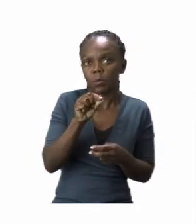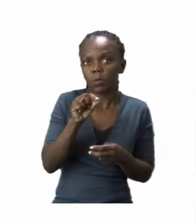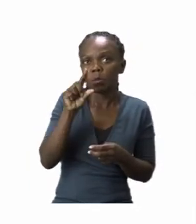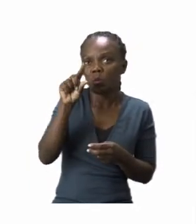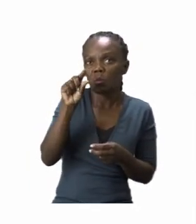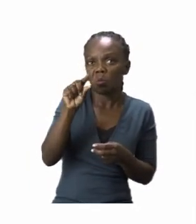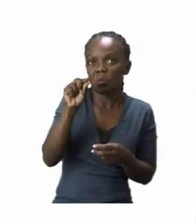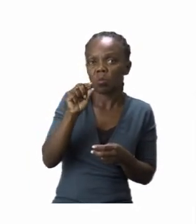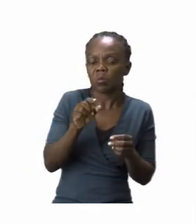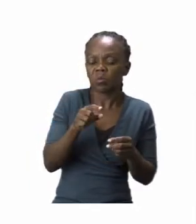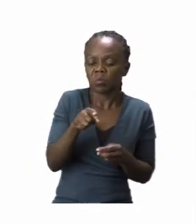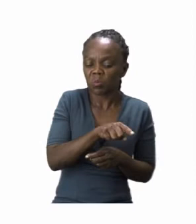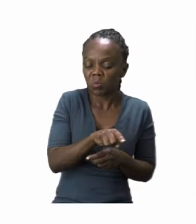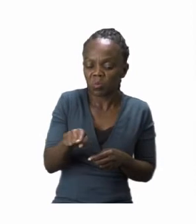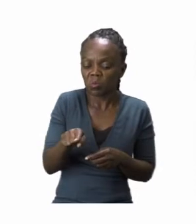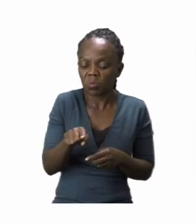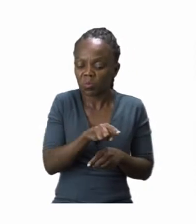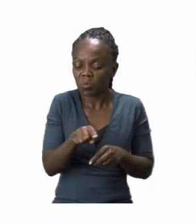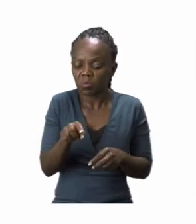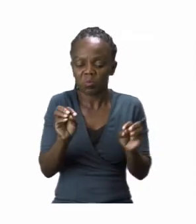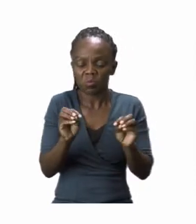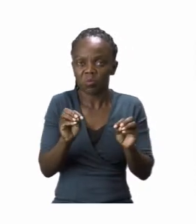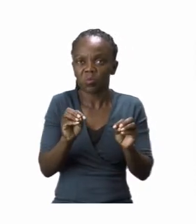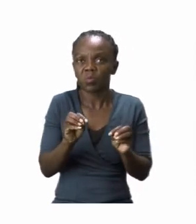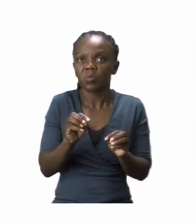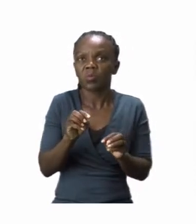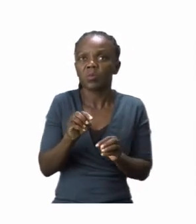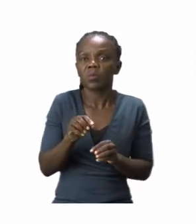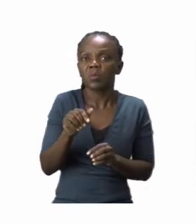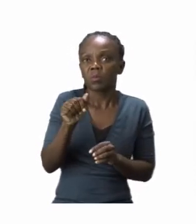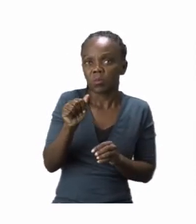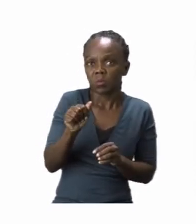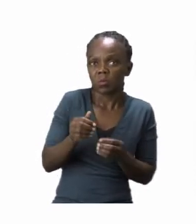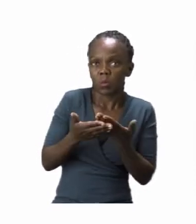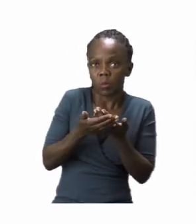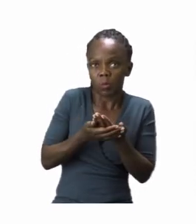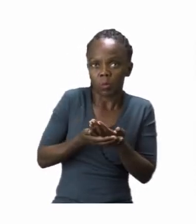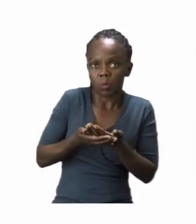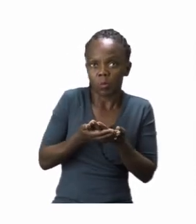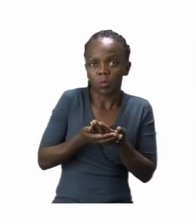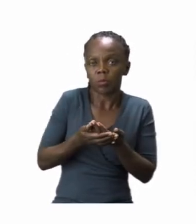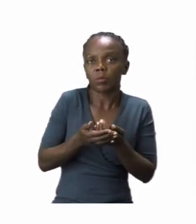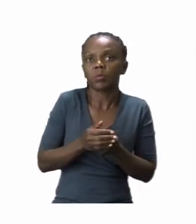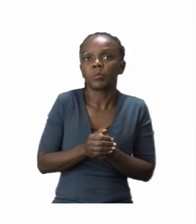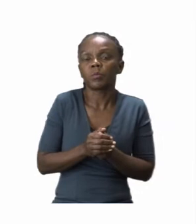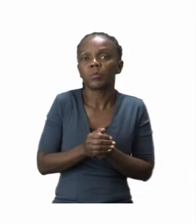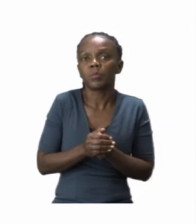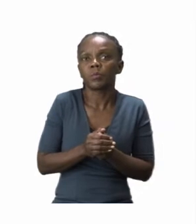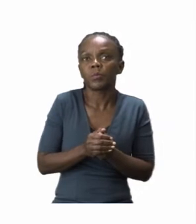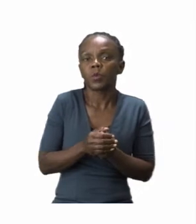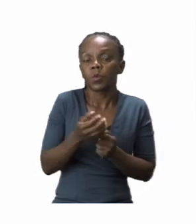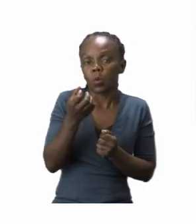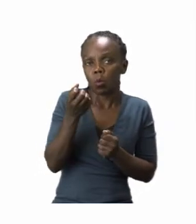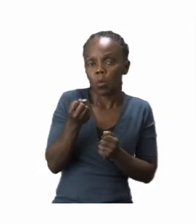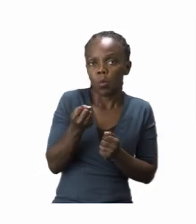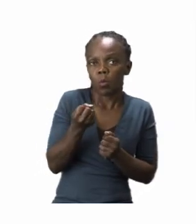you think we can use for the first one? Remember, our vocabulary words are huff